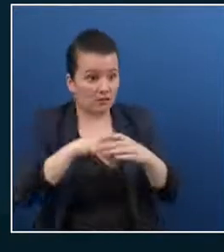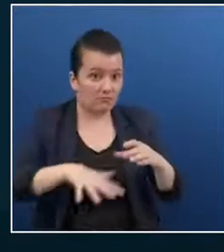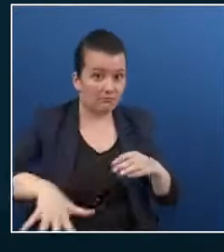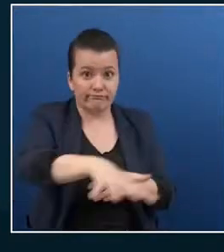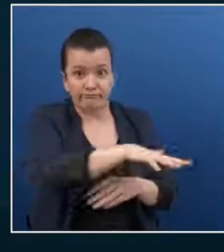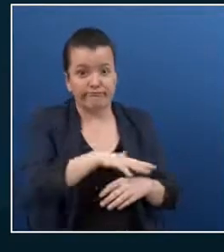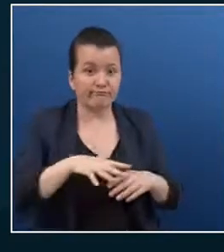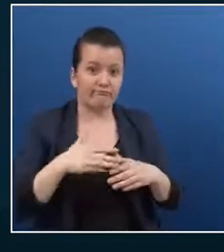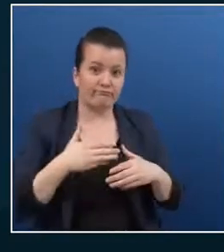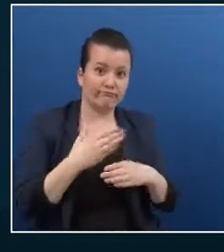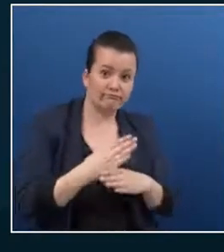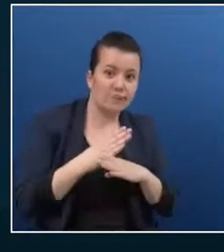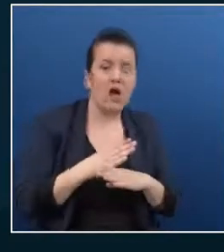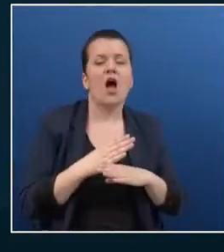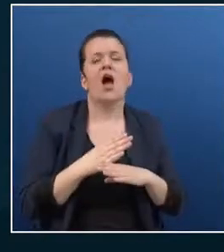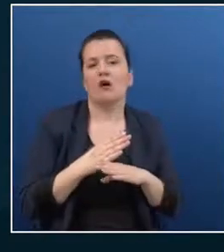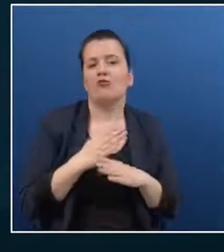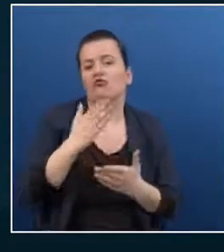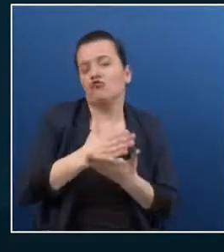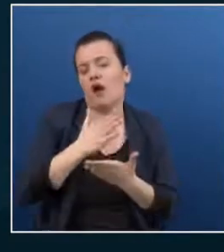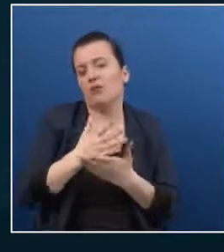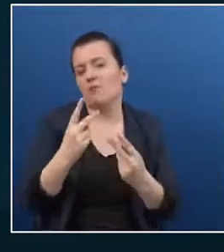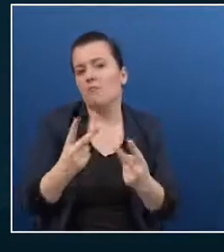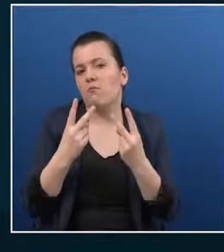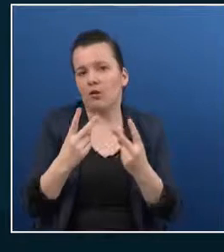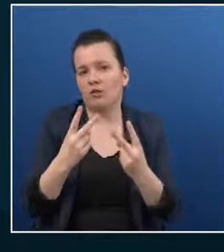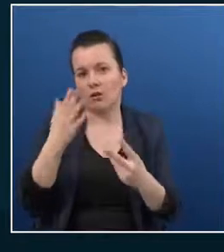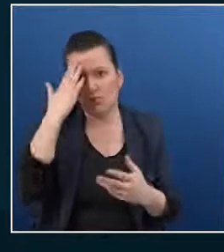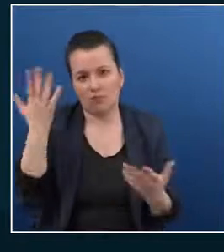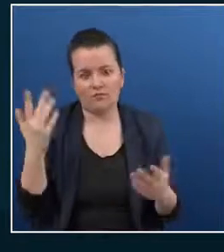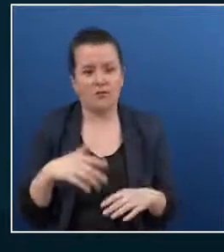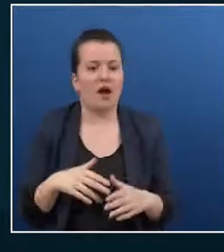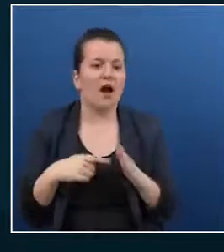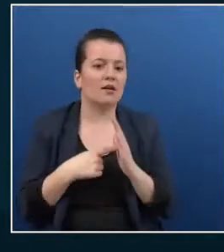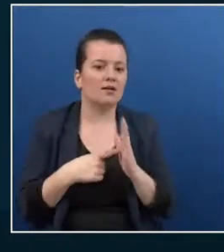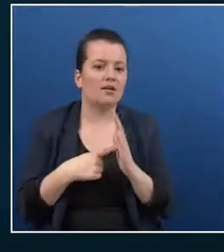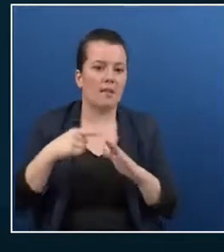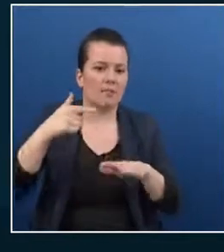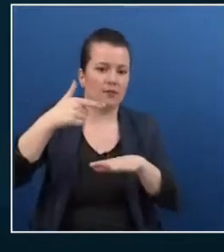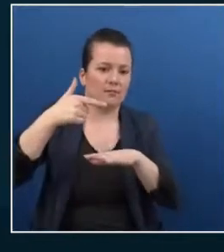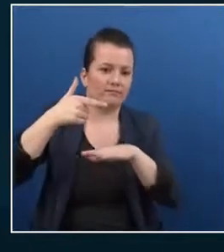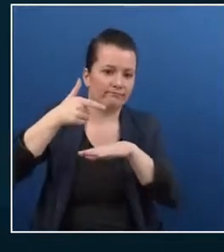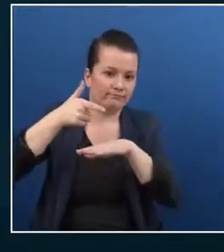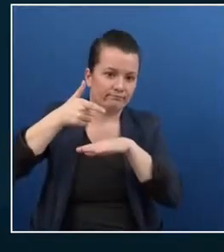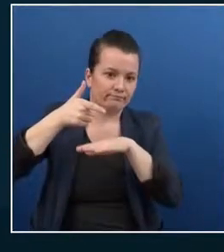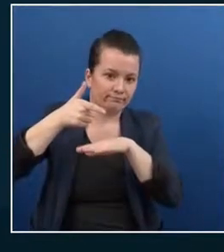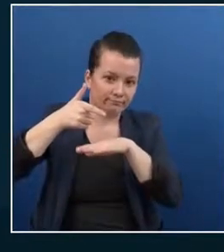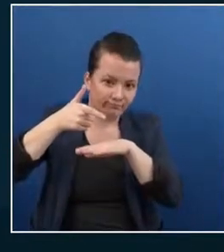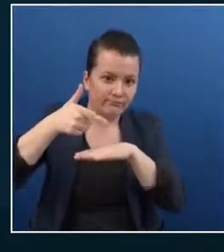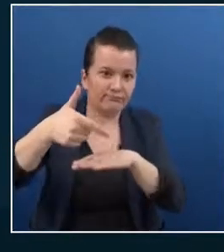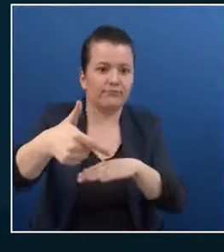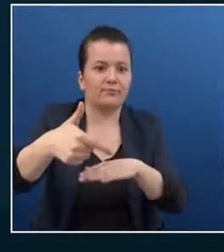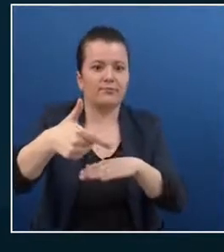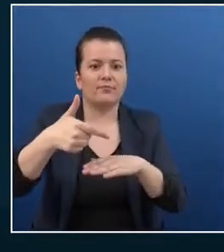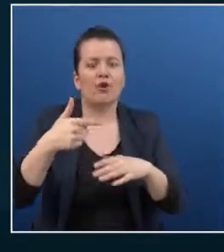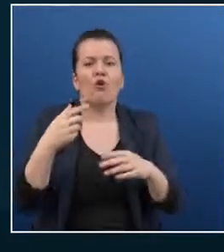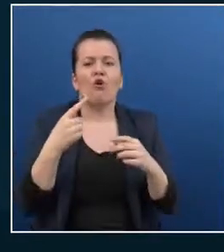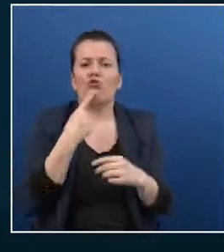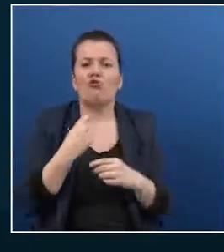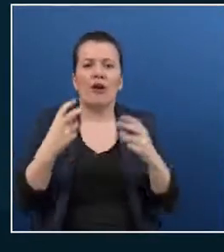what you're doing, etc. So, none of the camera traps that were on the map for the red panda, those are all